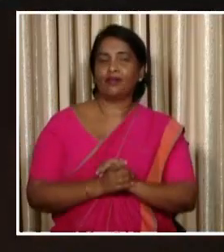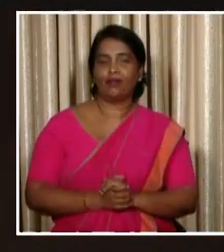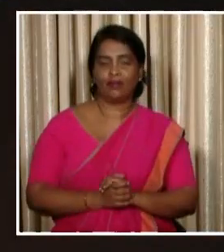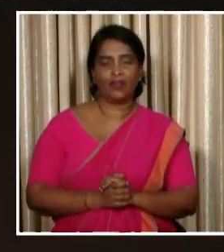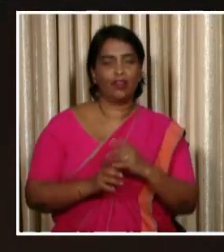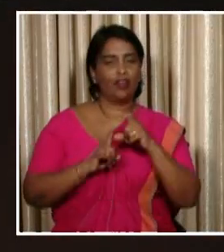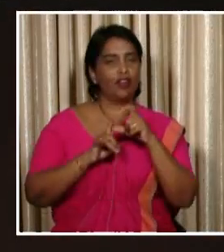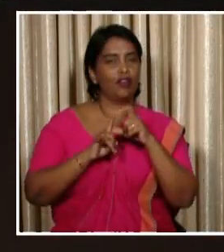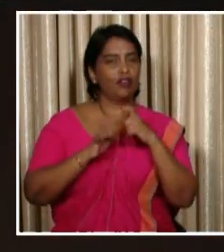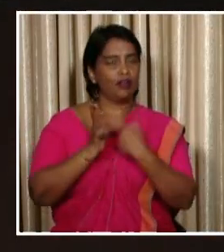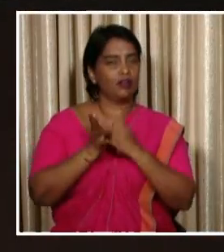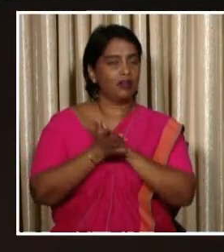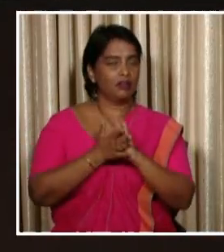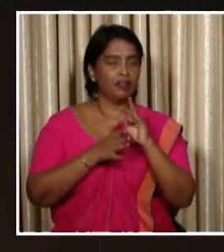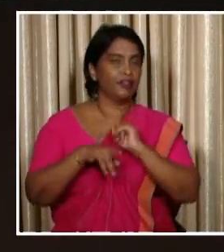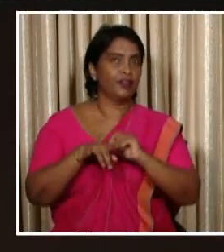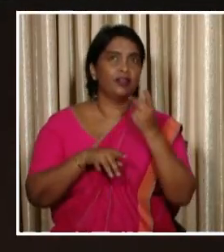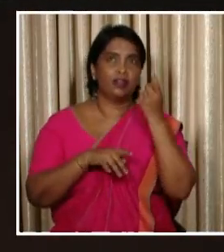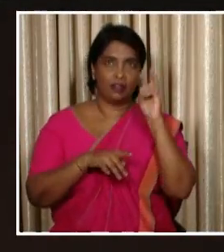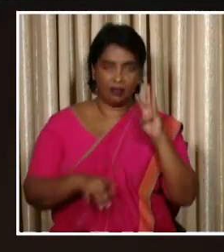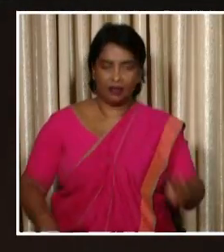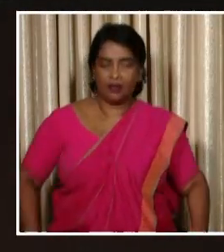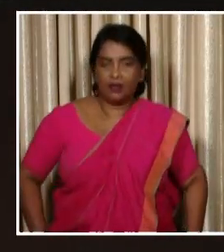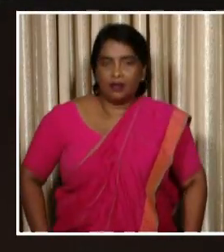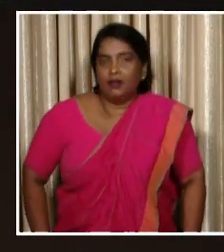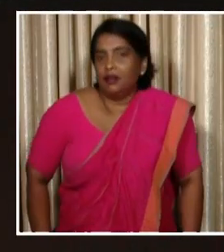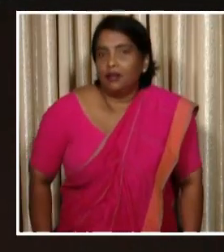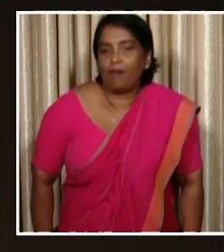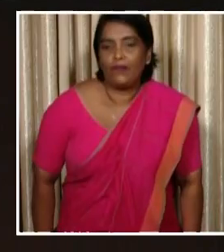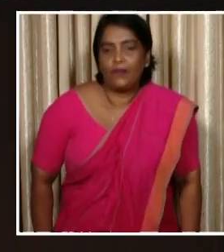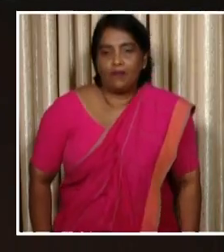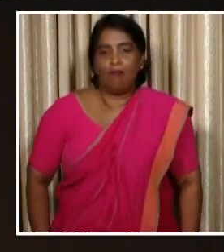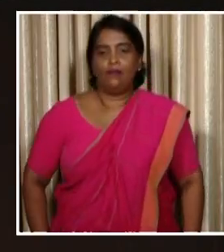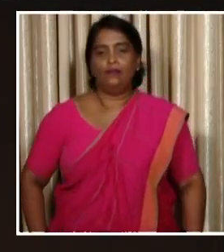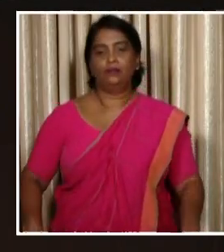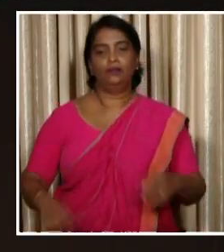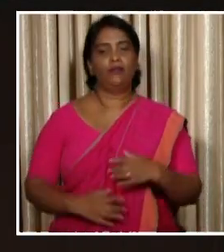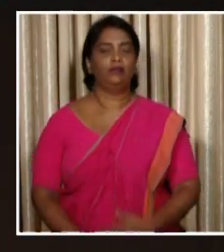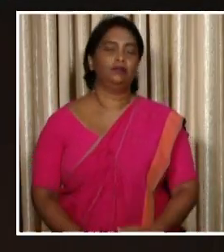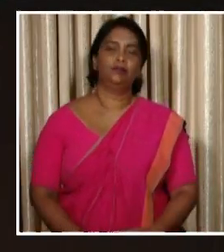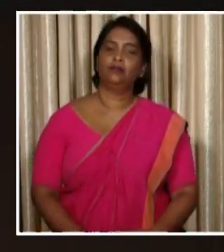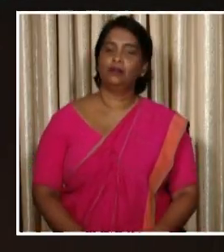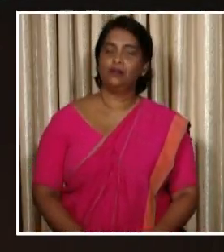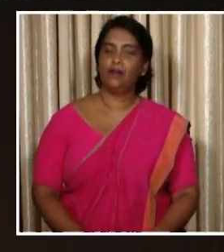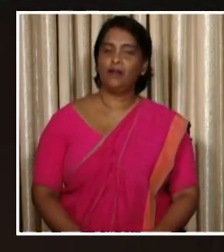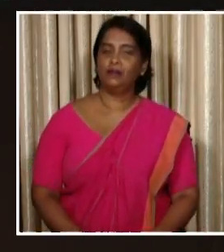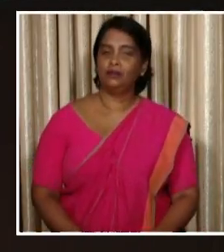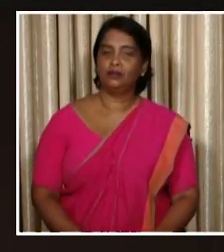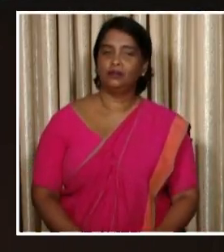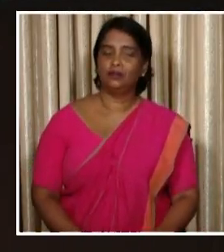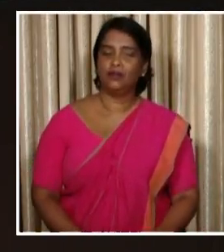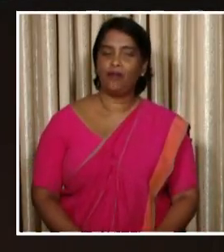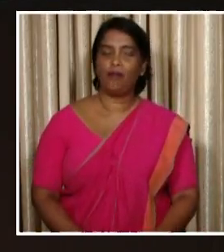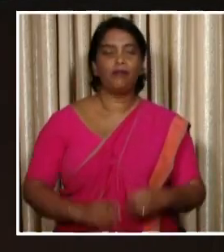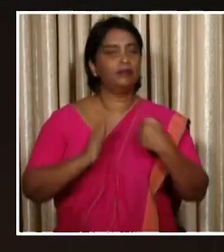Honorable Dr. Harshana Suriyapperuma, you have 13 minutes. Honorable Deputy Speaker, it is a privilege to speak about